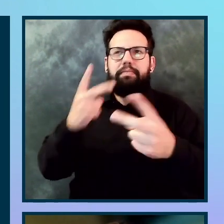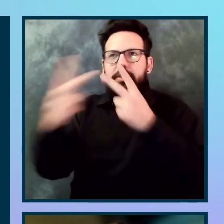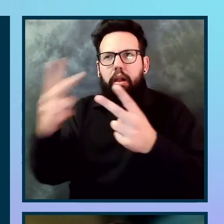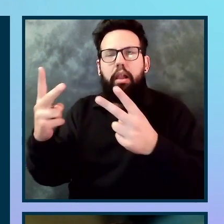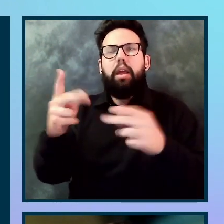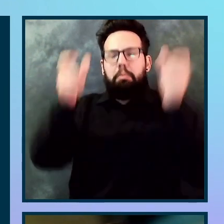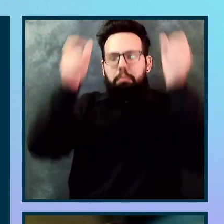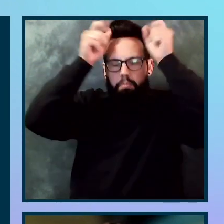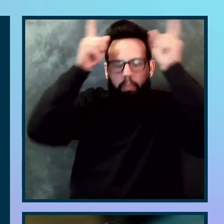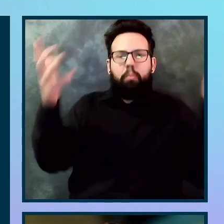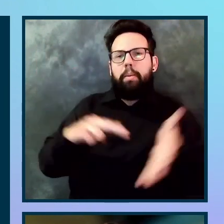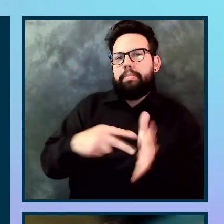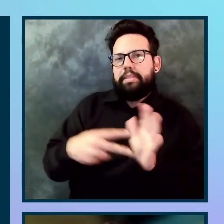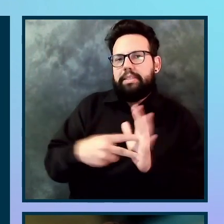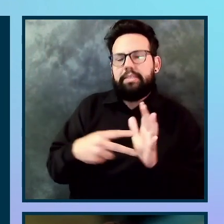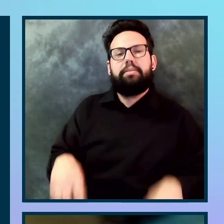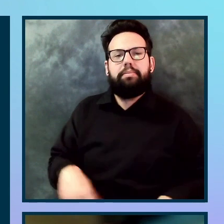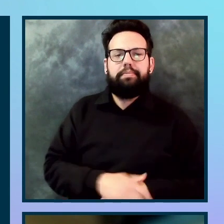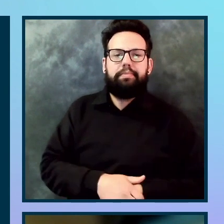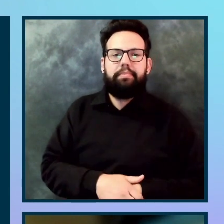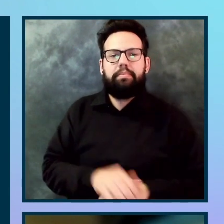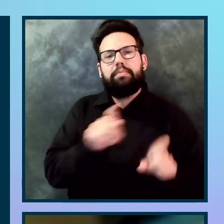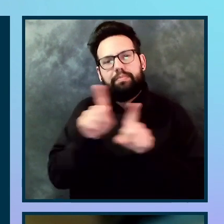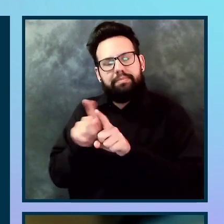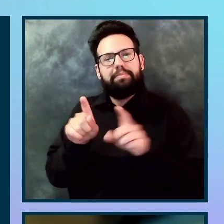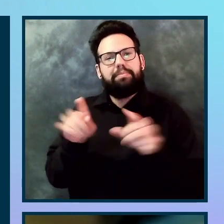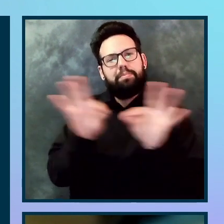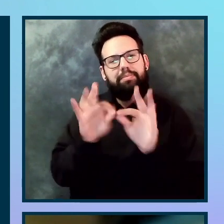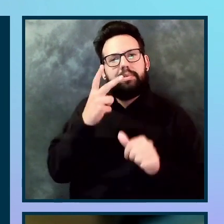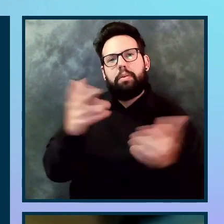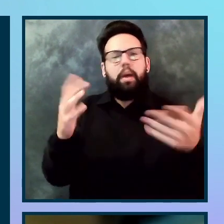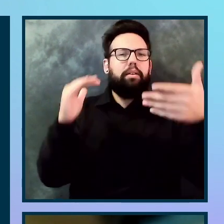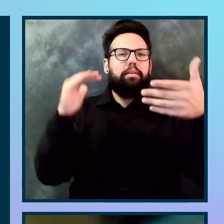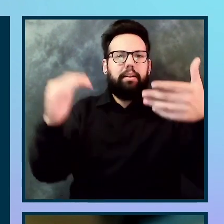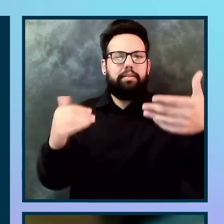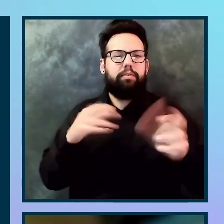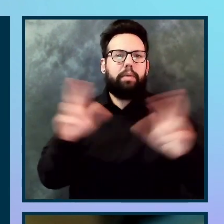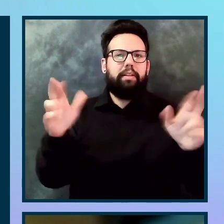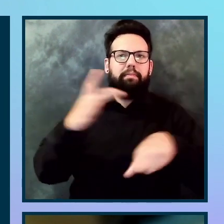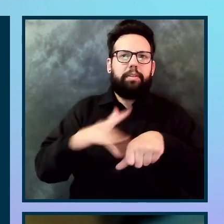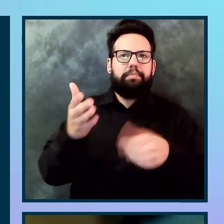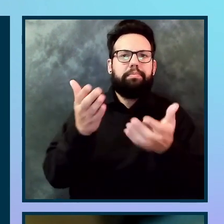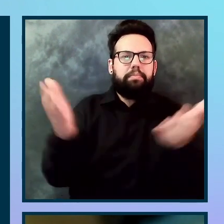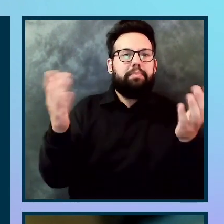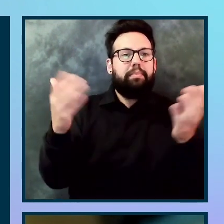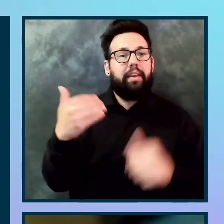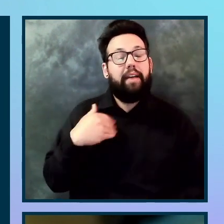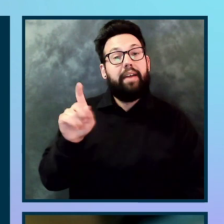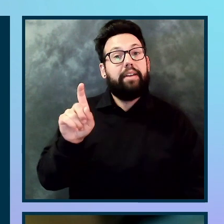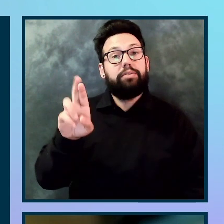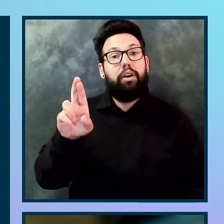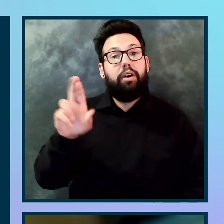best way to know how to include these senses is to check out some of the guidelines that are available. There's currently the XRA Developer